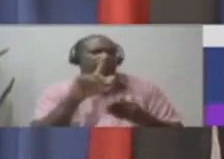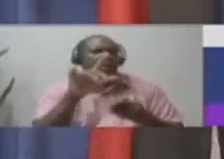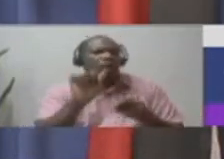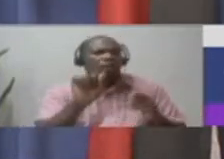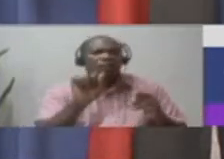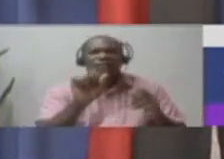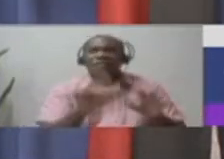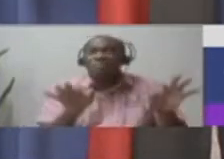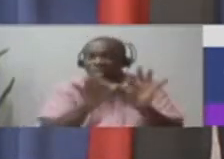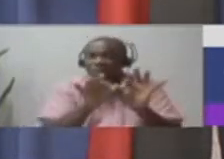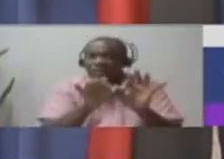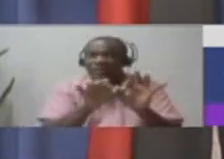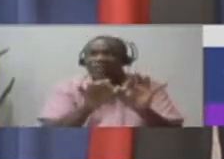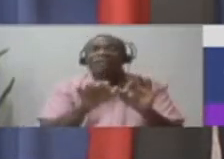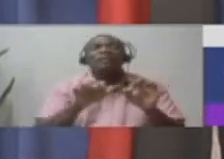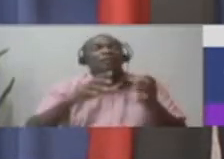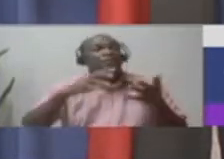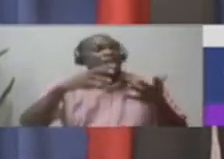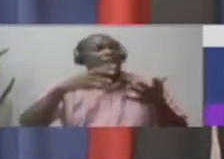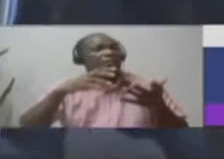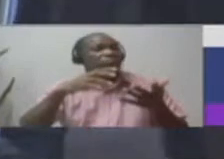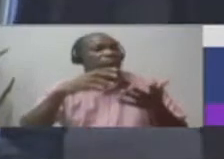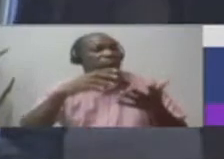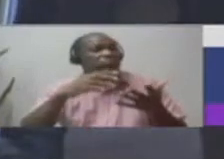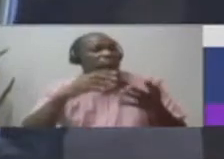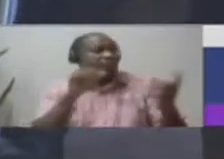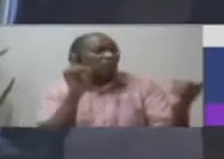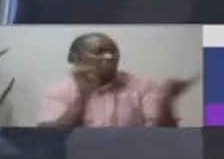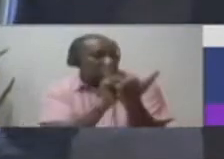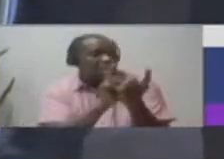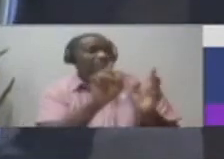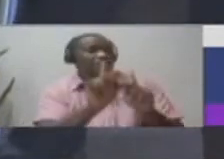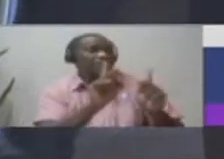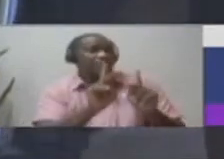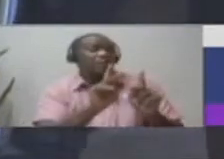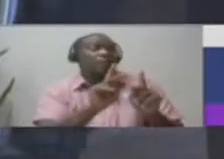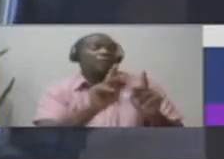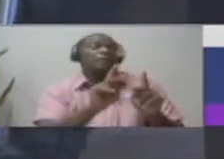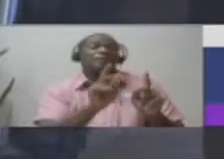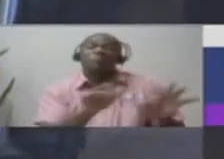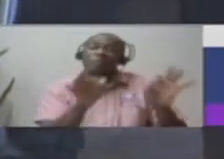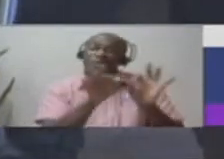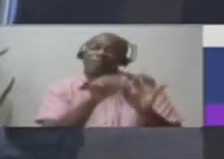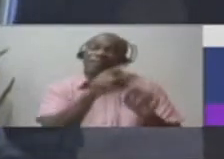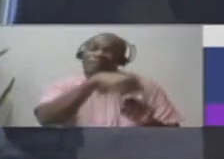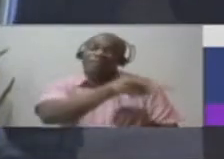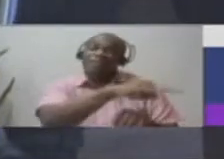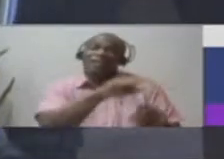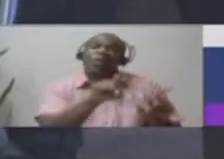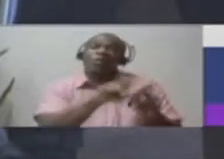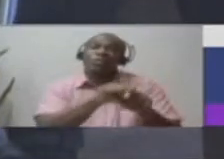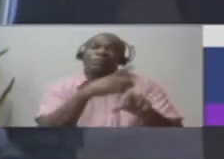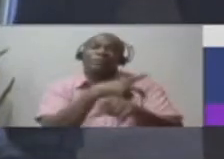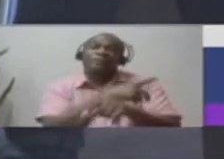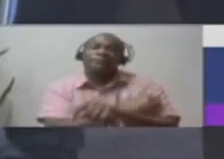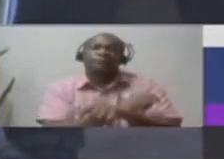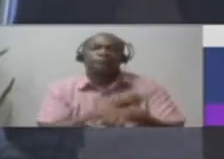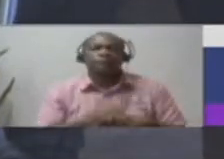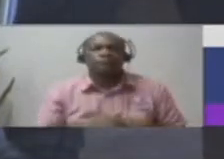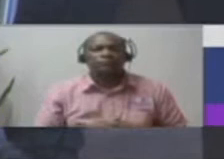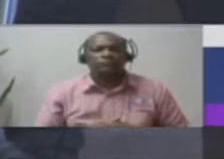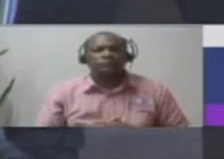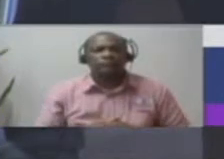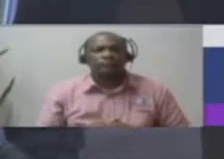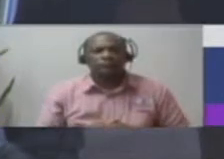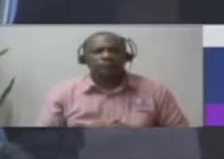question? The term of the Commissioner of Police comes to an end in a couple of months. Are you willing to rate his